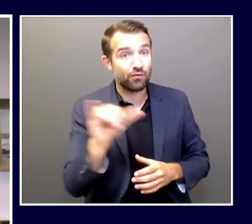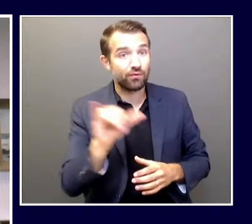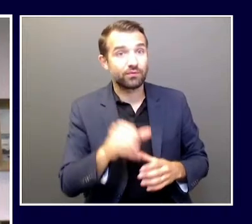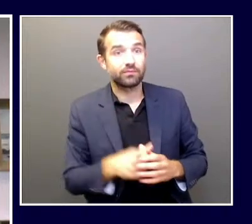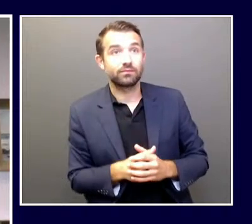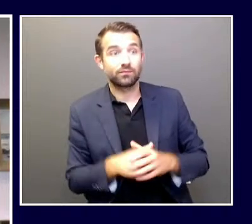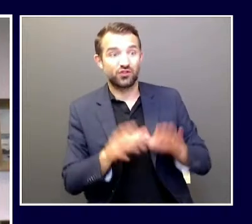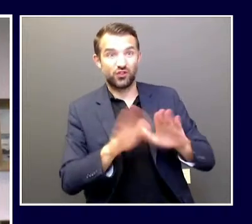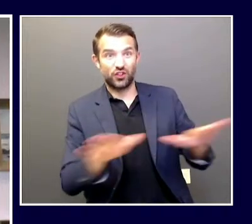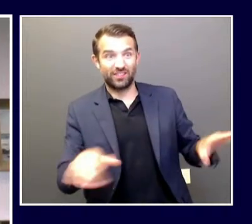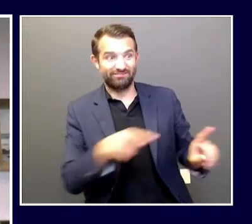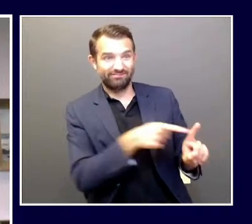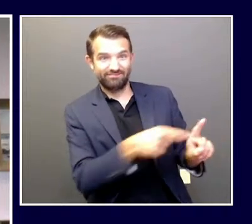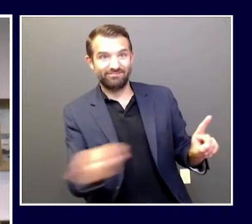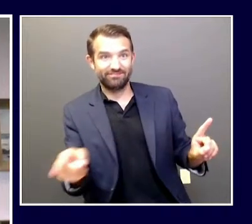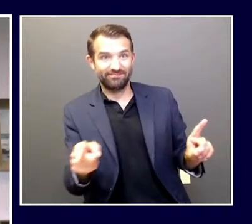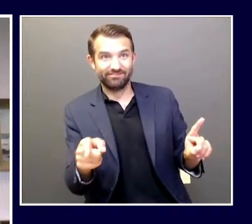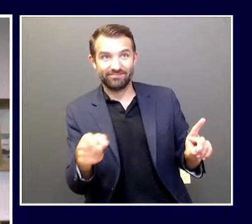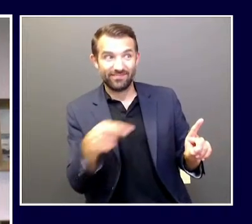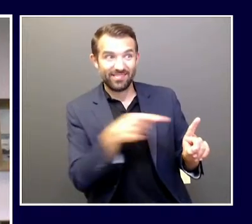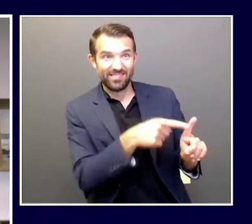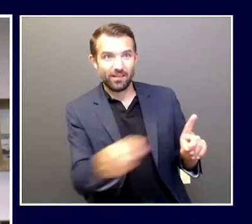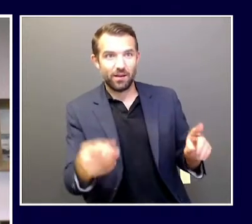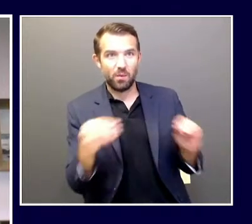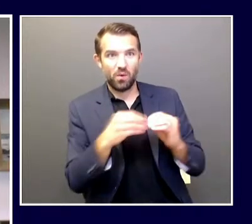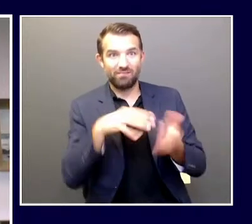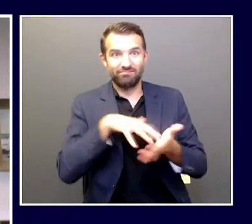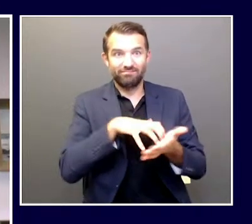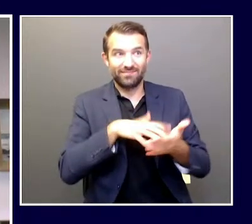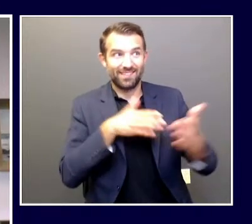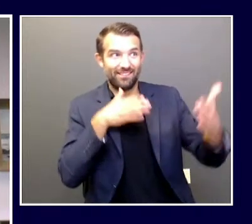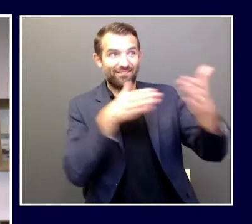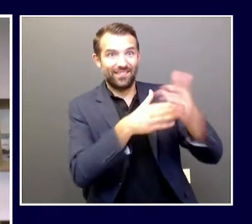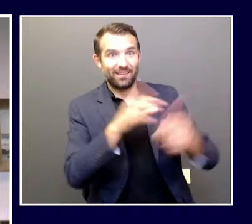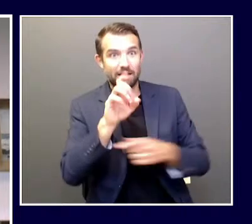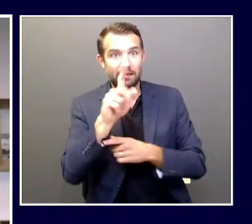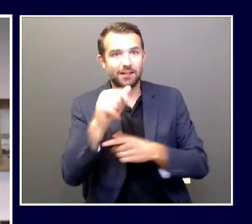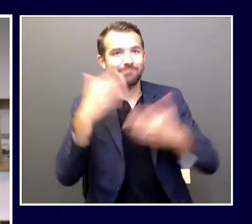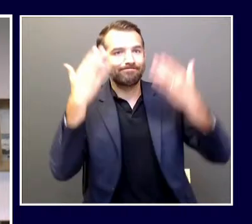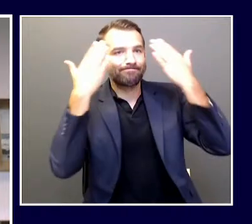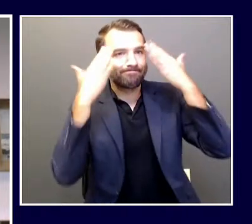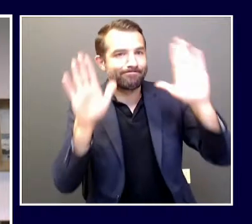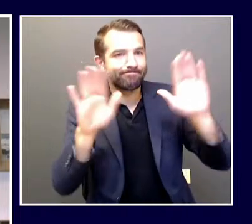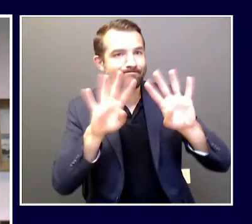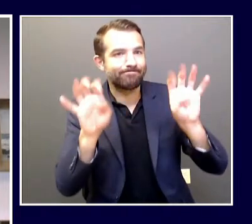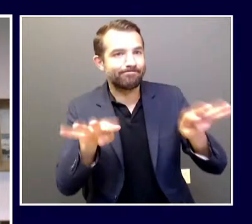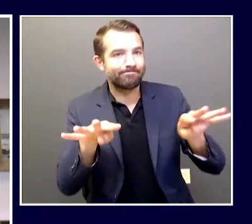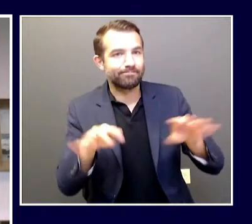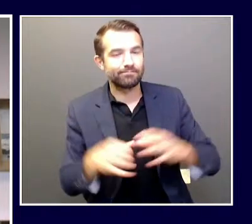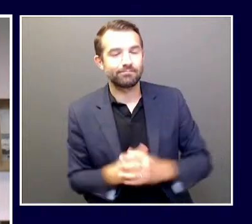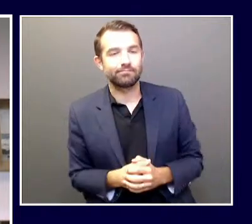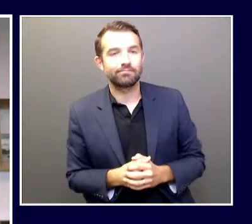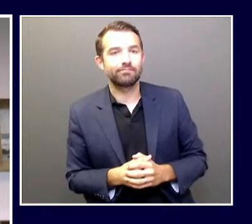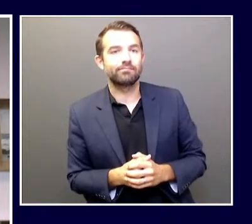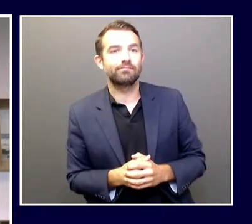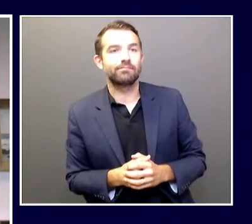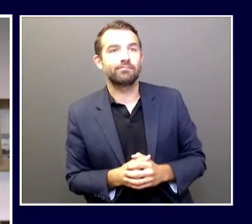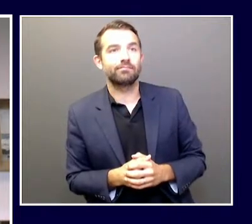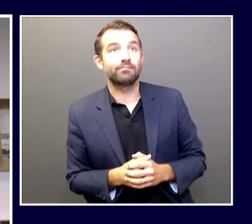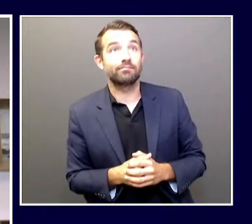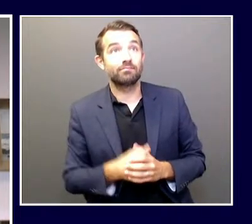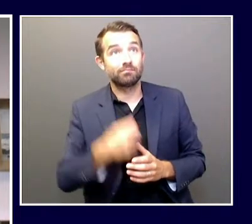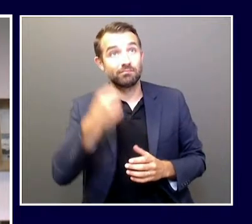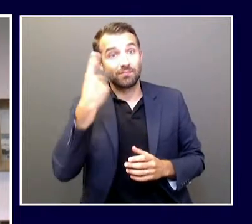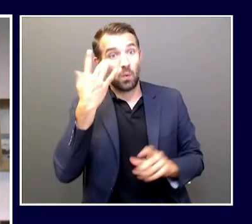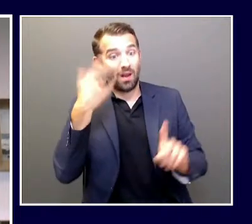not yet well known. But as a result of the greater spread of the virus driven by the Delta variant,